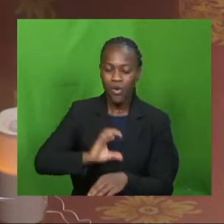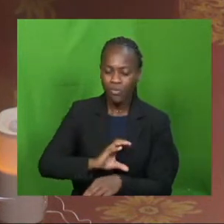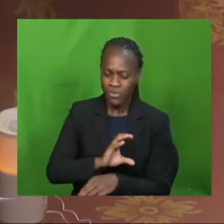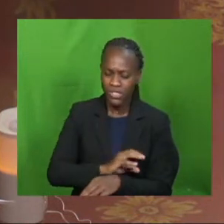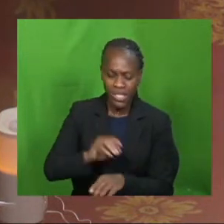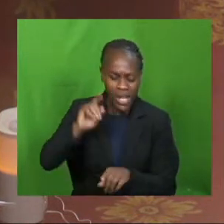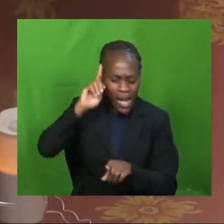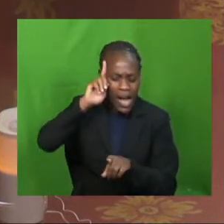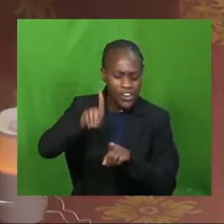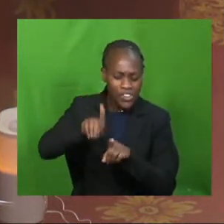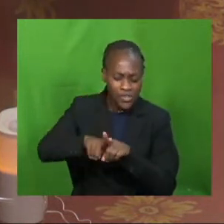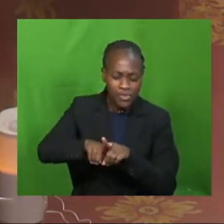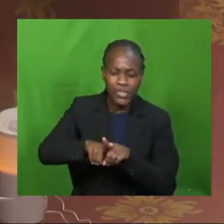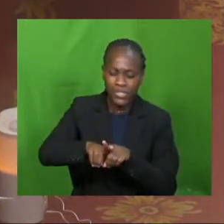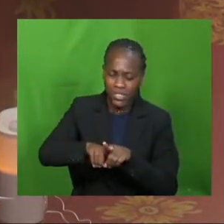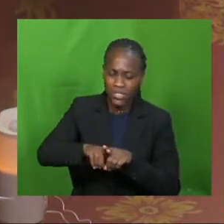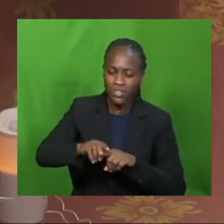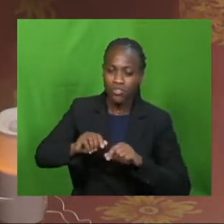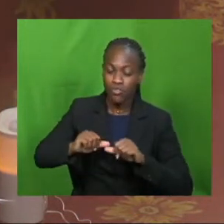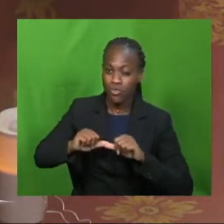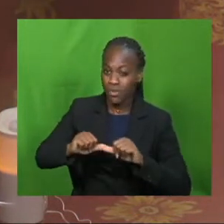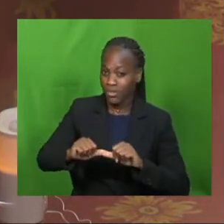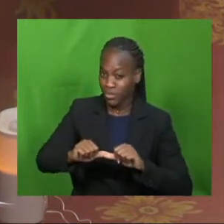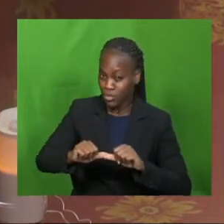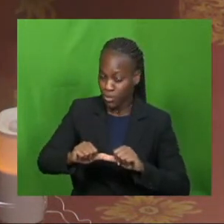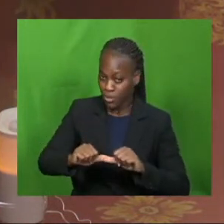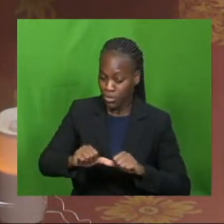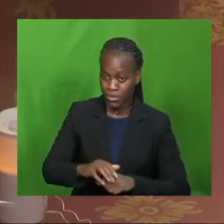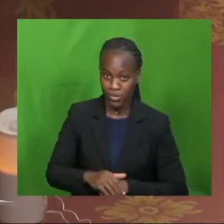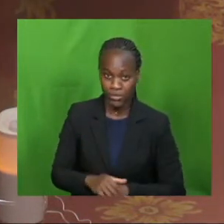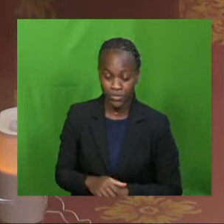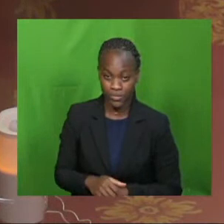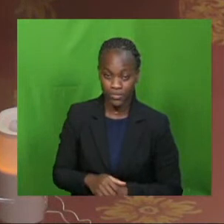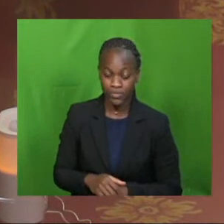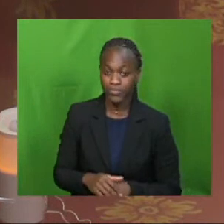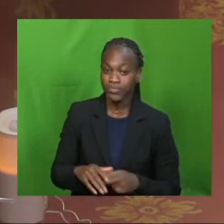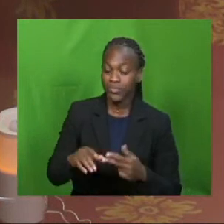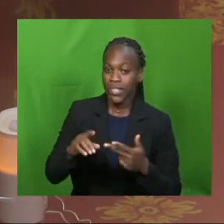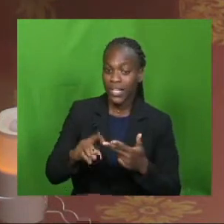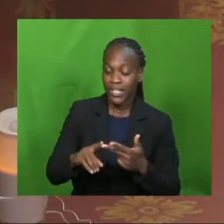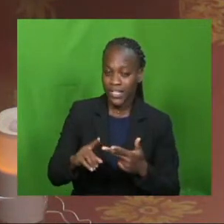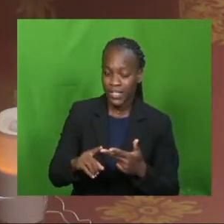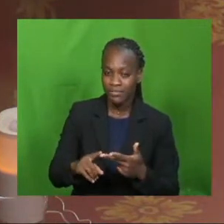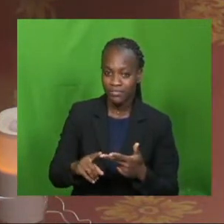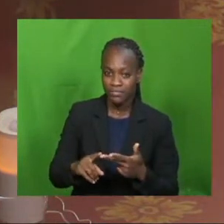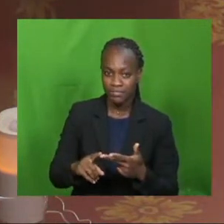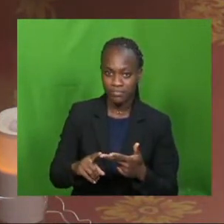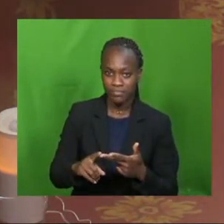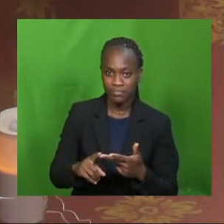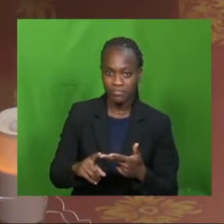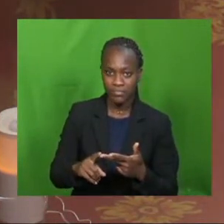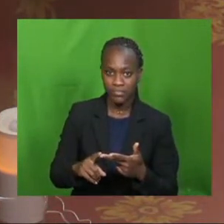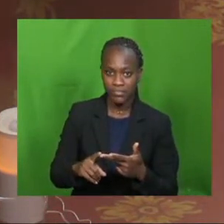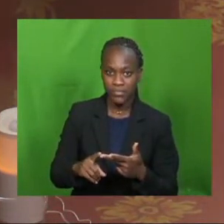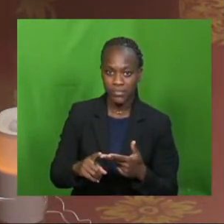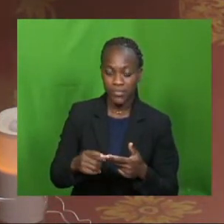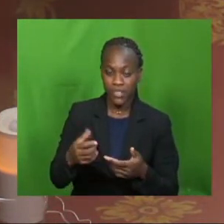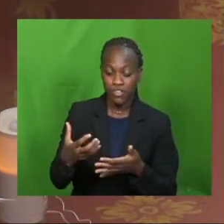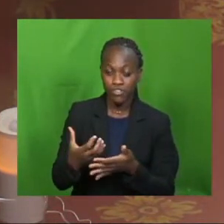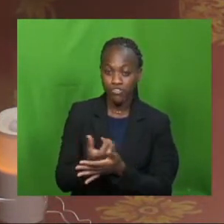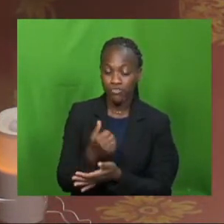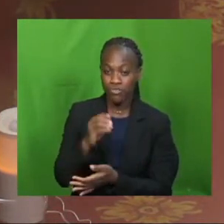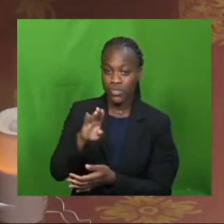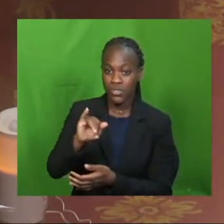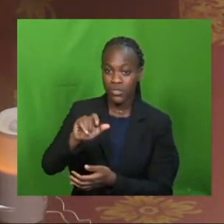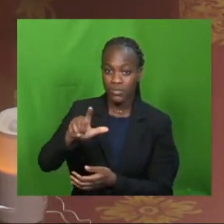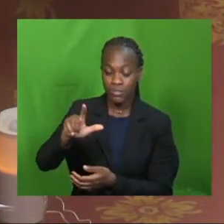it vigorously moving forward. The third thing, Mr. Speaker, is a broadcasting bill. In line with Article 164 of